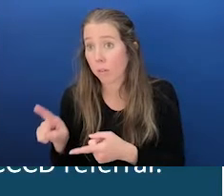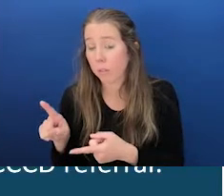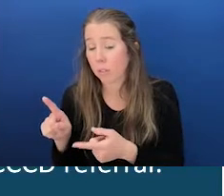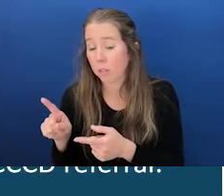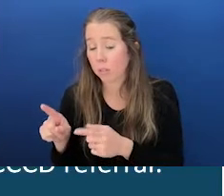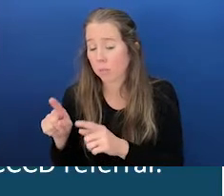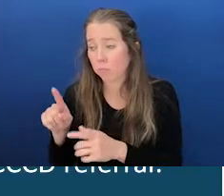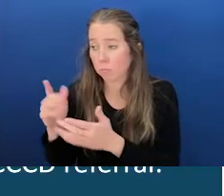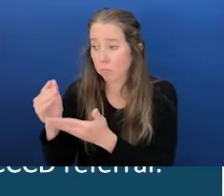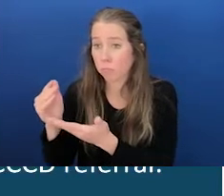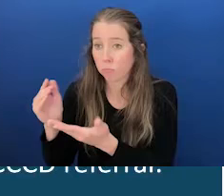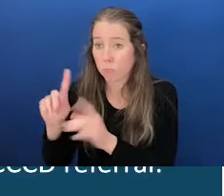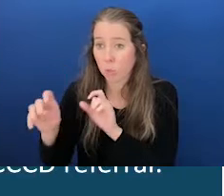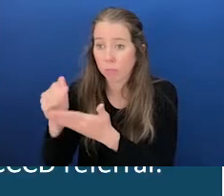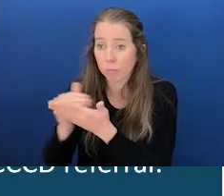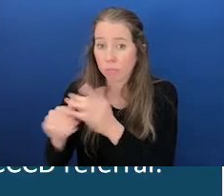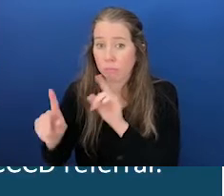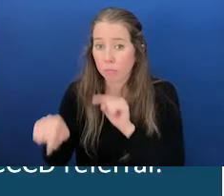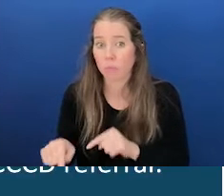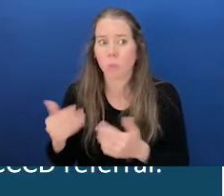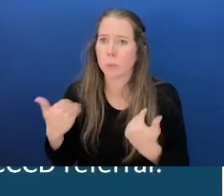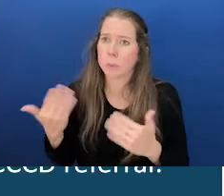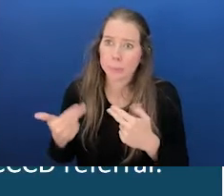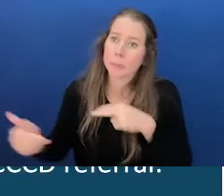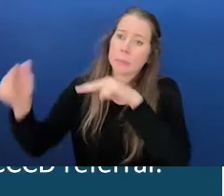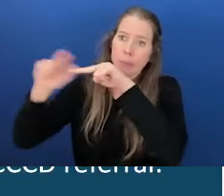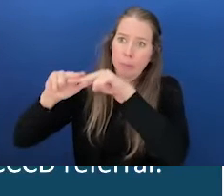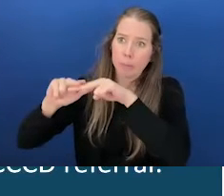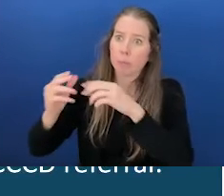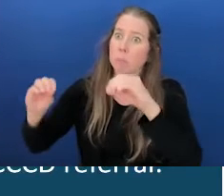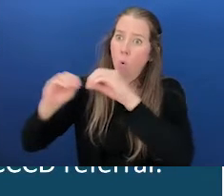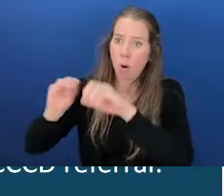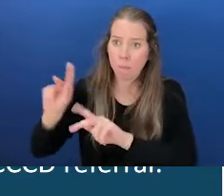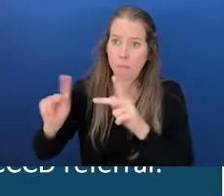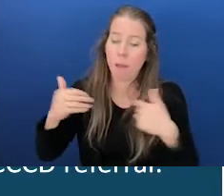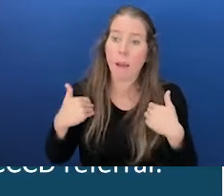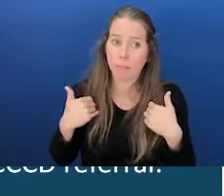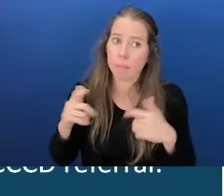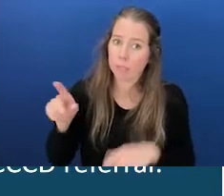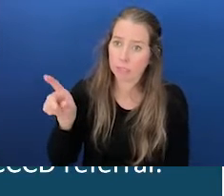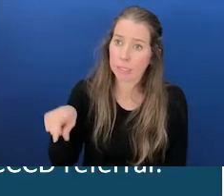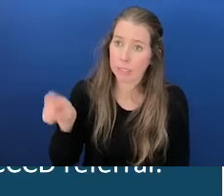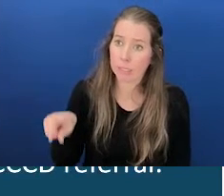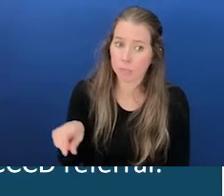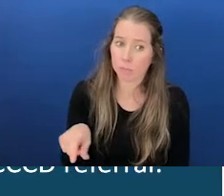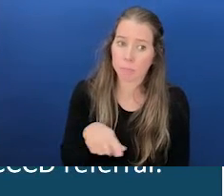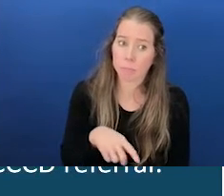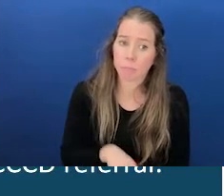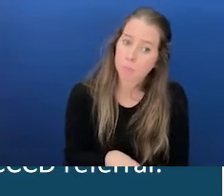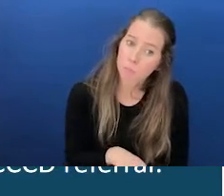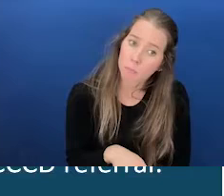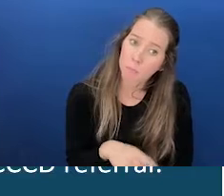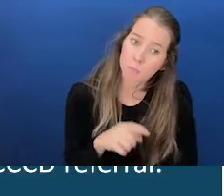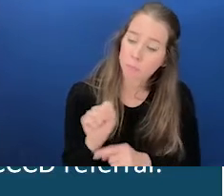surveys, we have a lot more people who are in greater need. So when it comes to